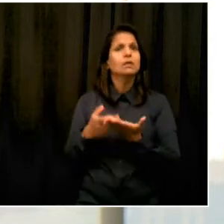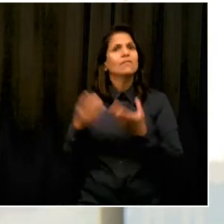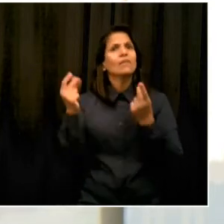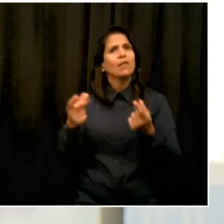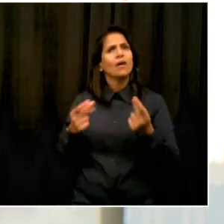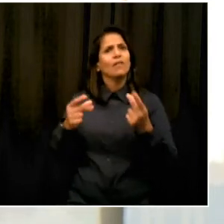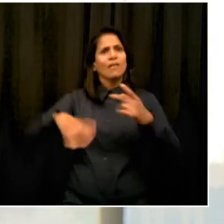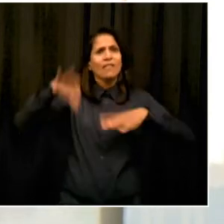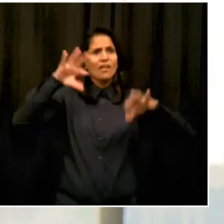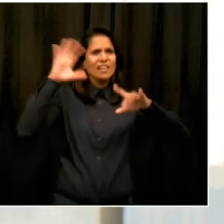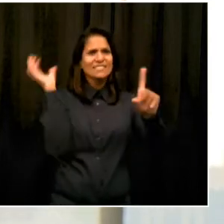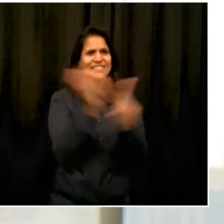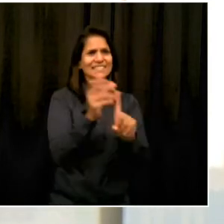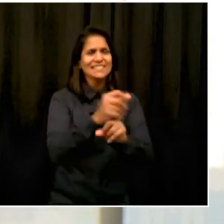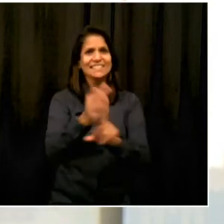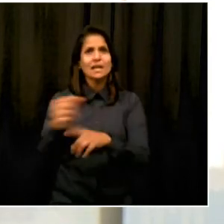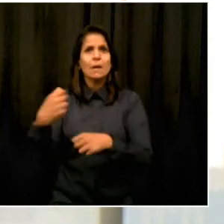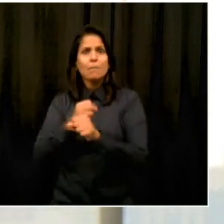forward.